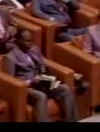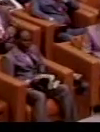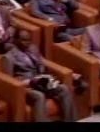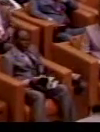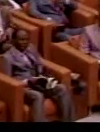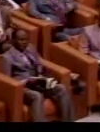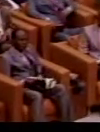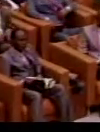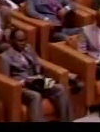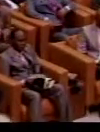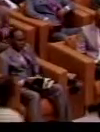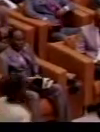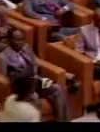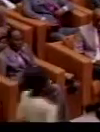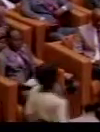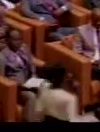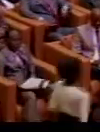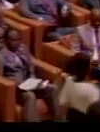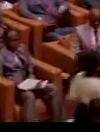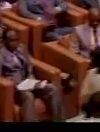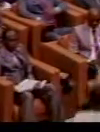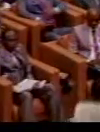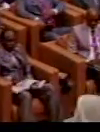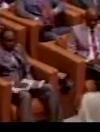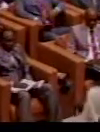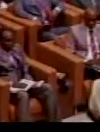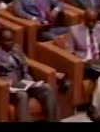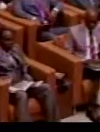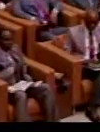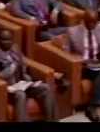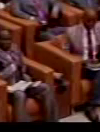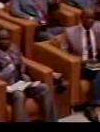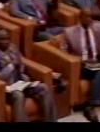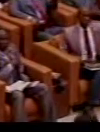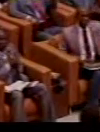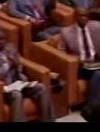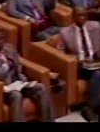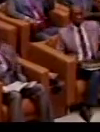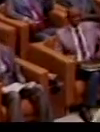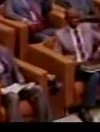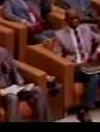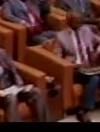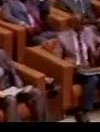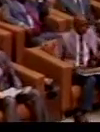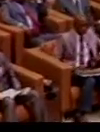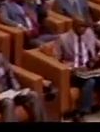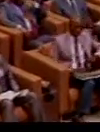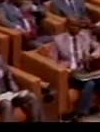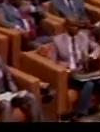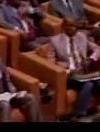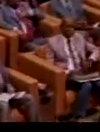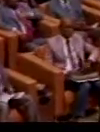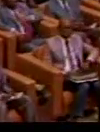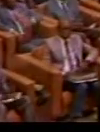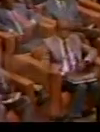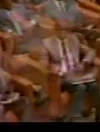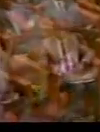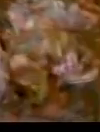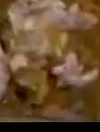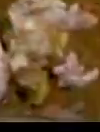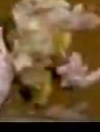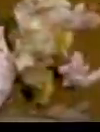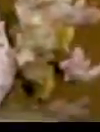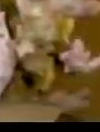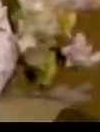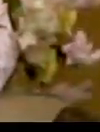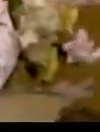Heavenly Father, we bless you for our service this morning. Thank you for how you have brought us. And we know you want to bless us through your word